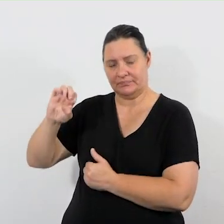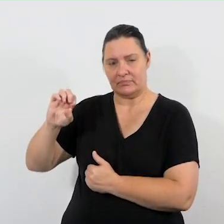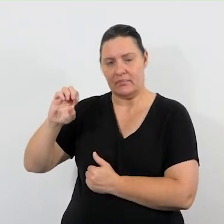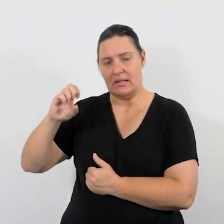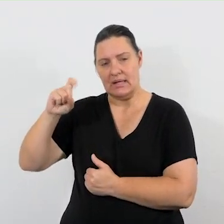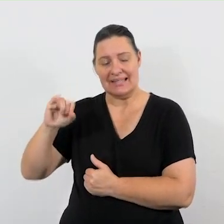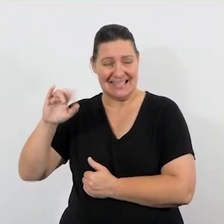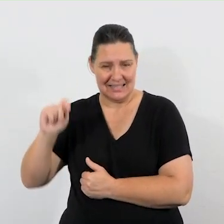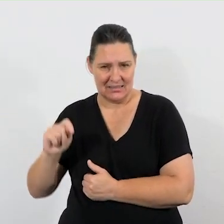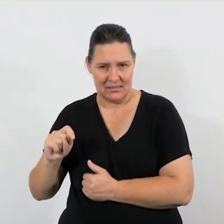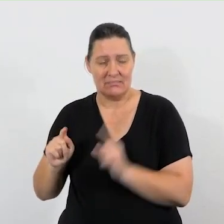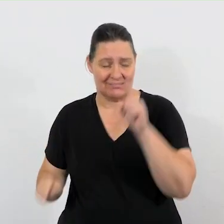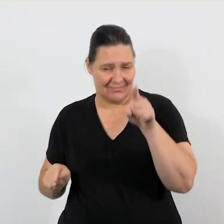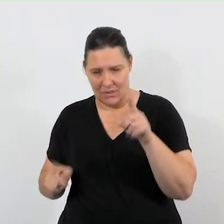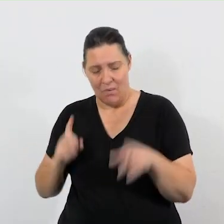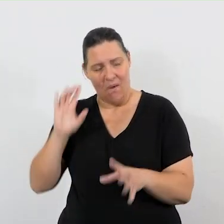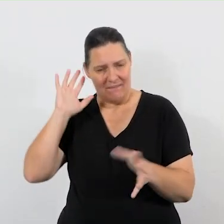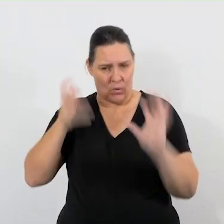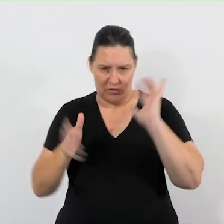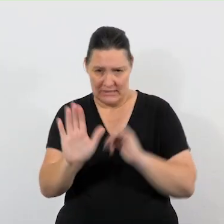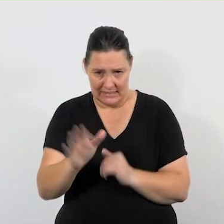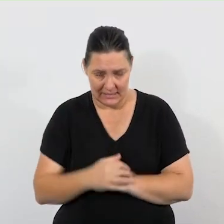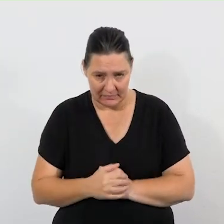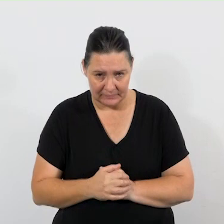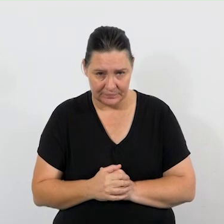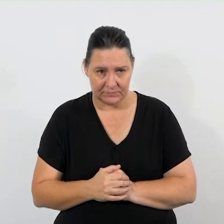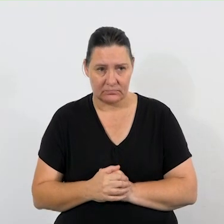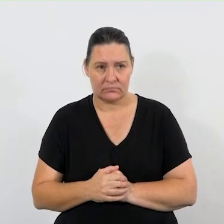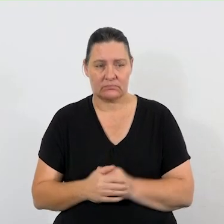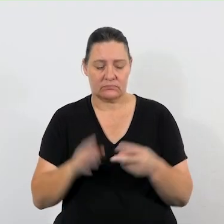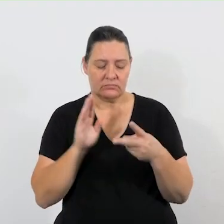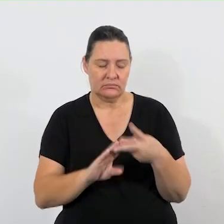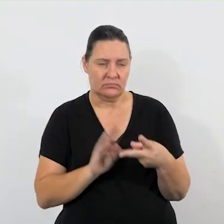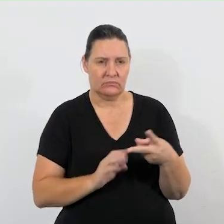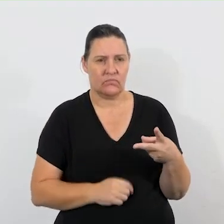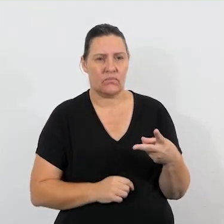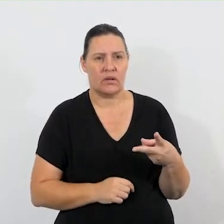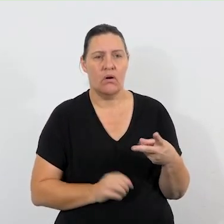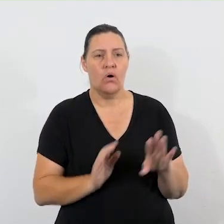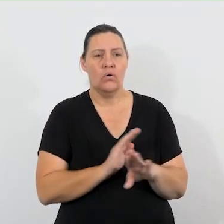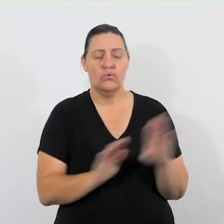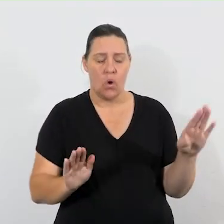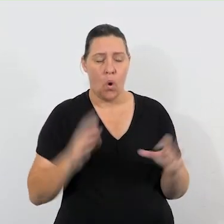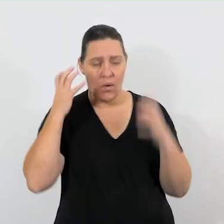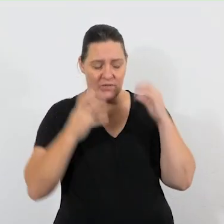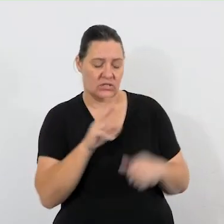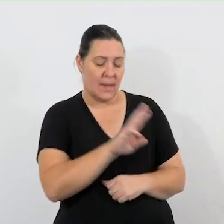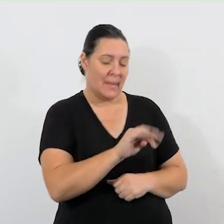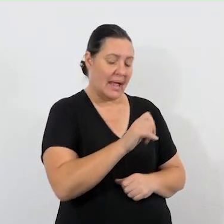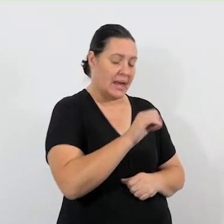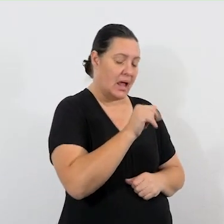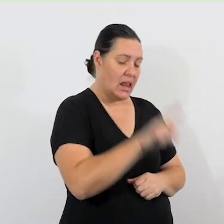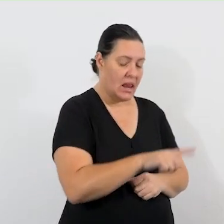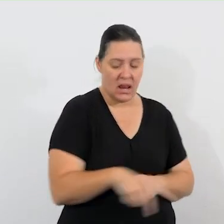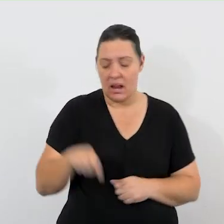So those are 2 different things. Try not to confuse them. The second one is do not confuse